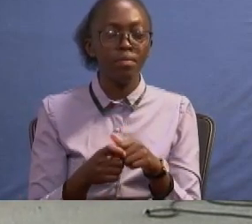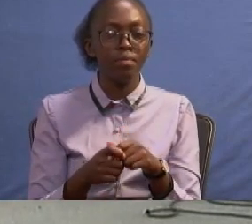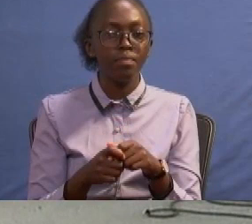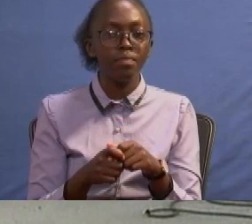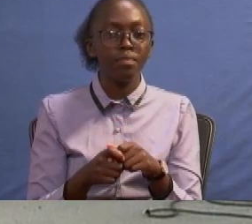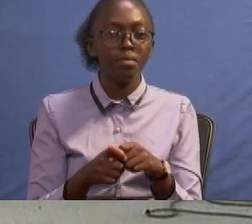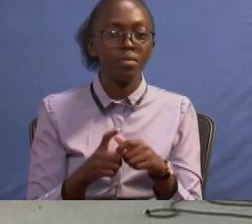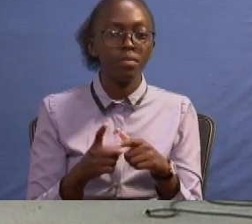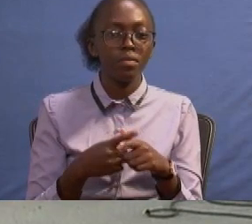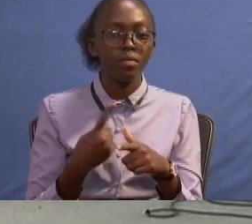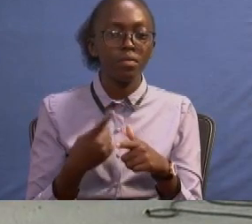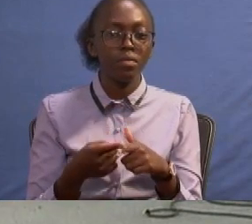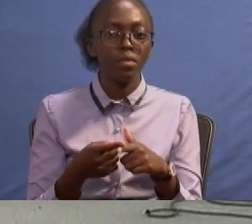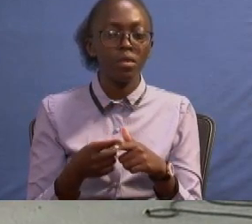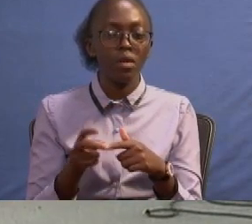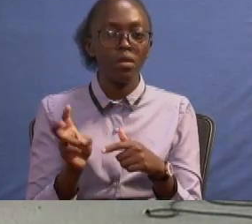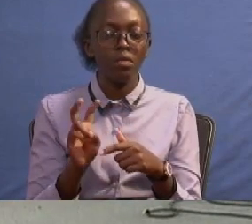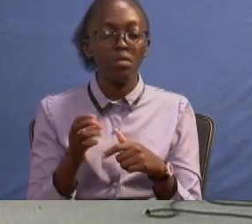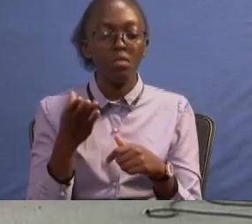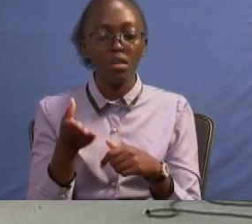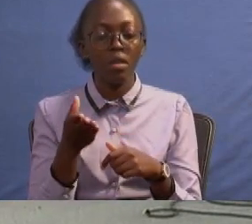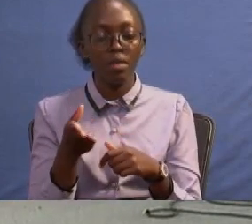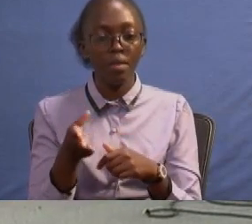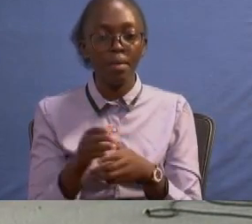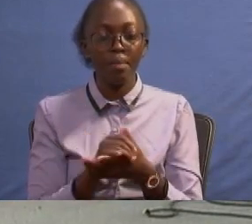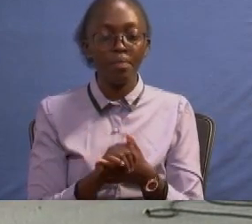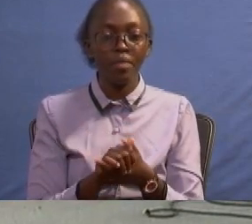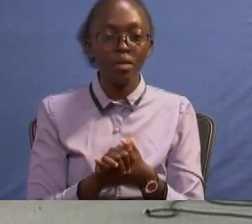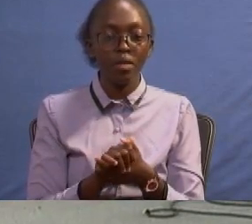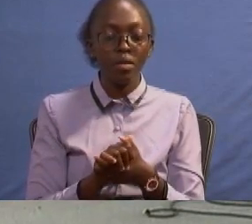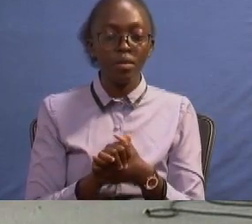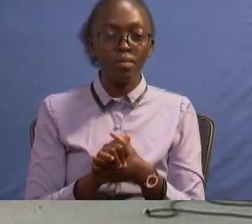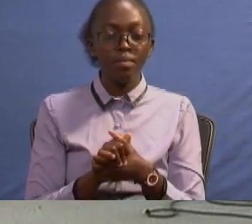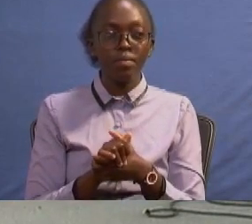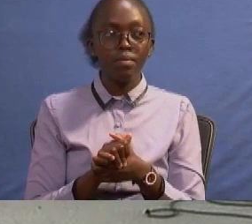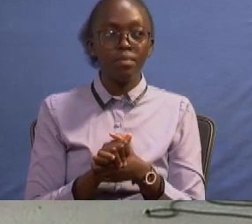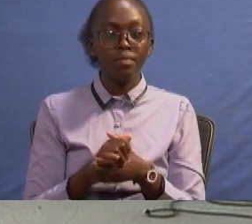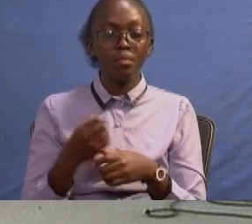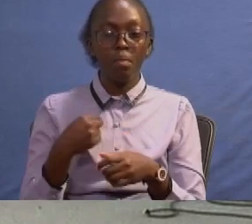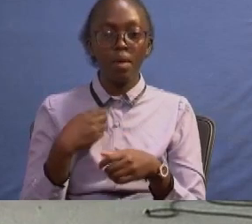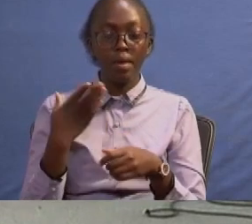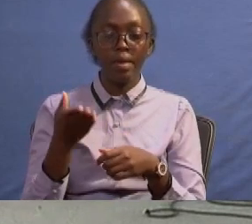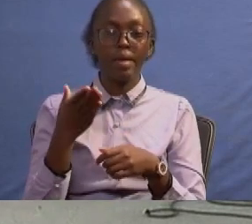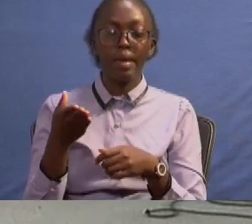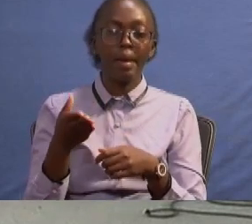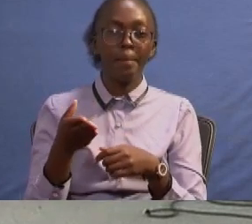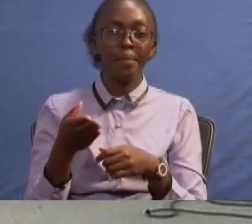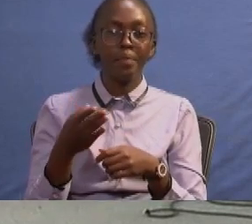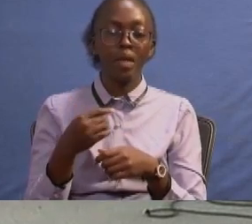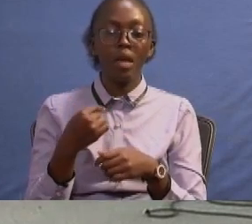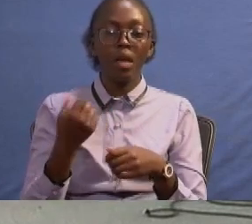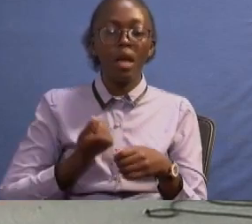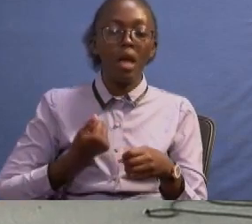And then I saw I was still here. And the rest is history. I am here and I have a